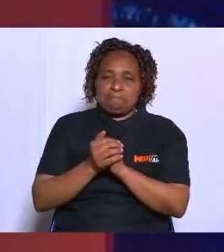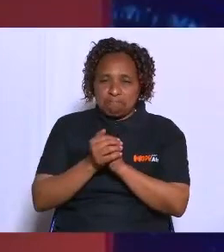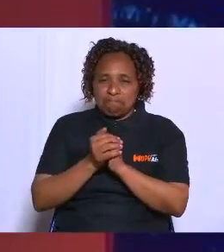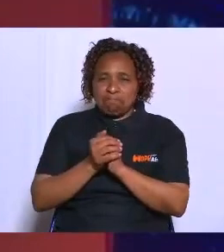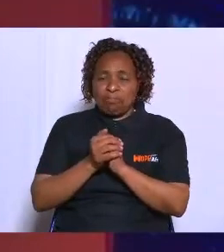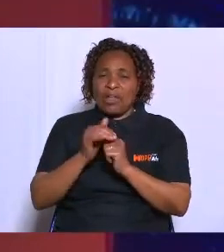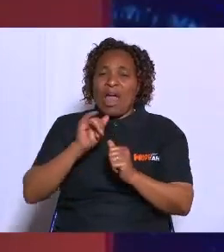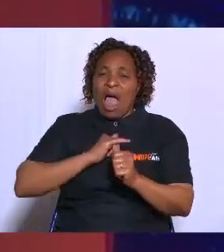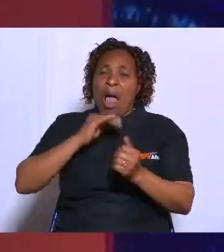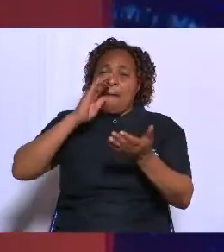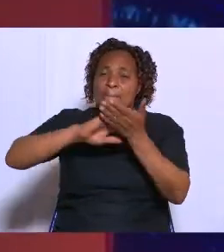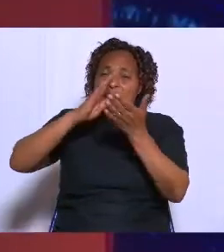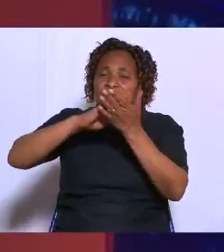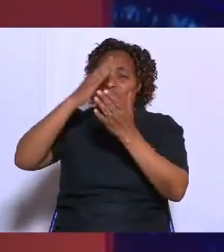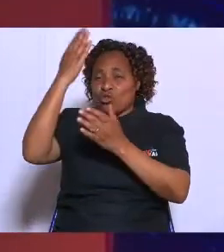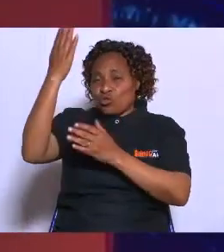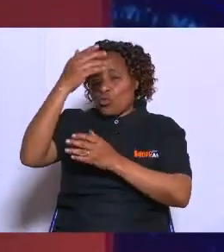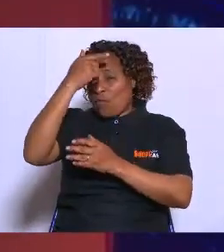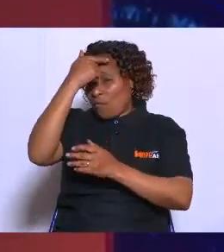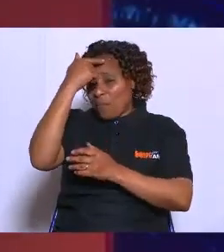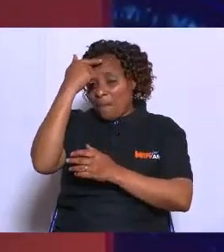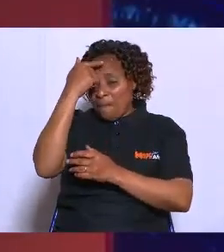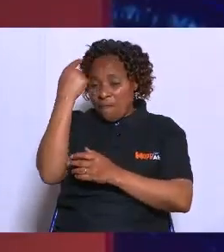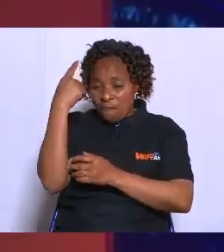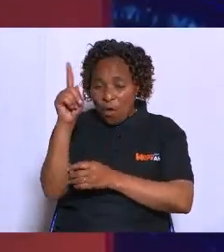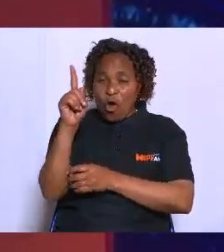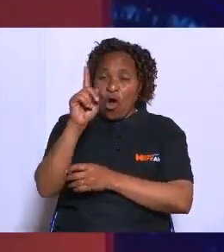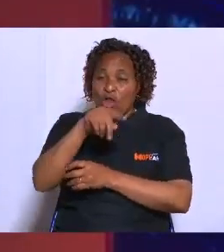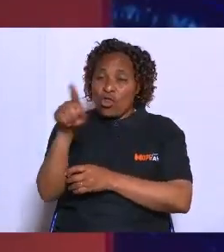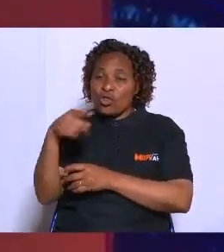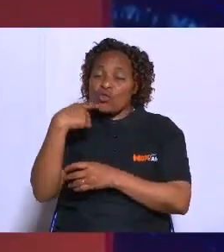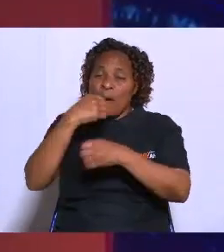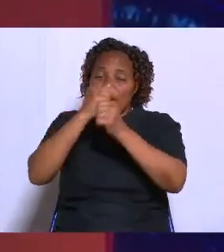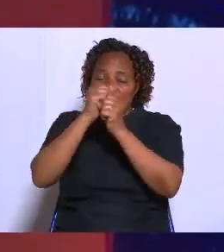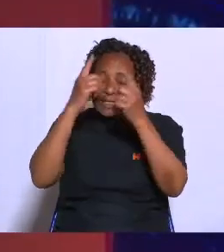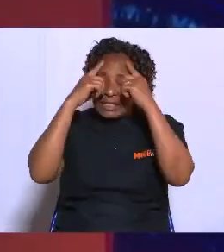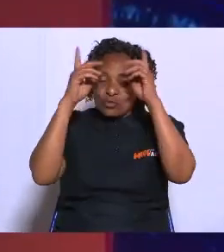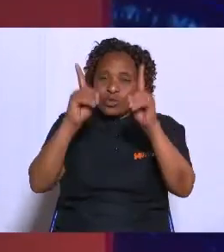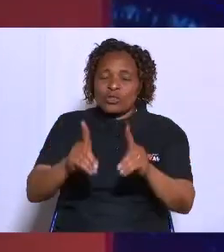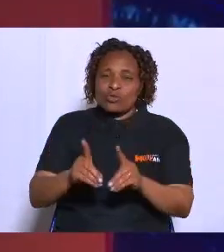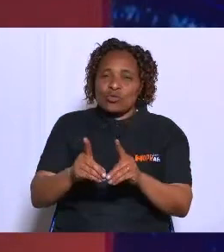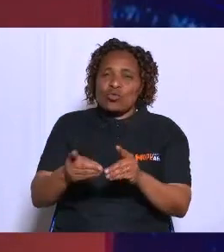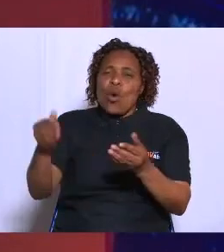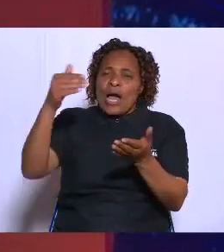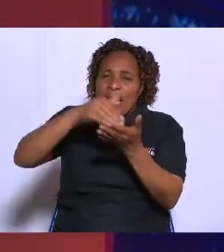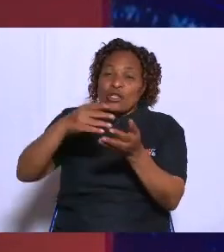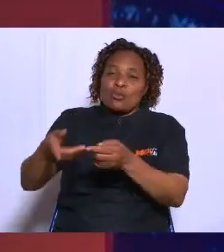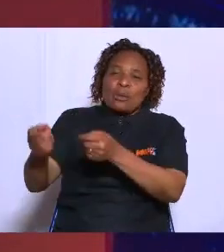I praised you for those who have made a decision to be rebaptized